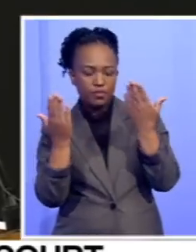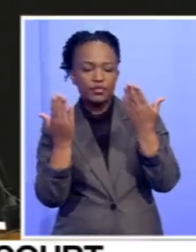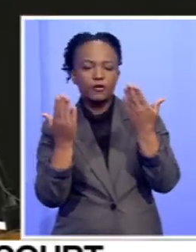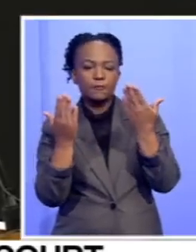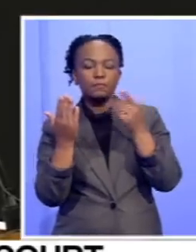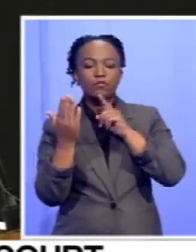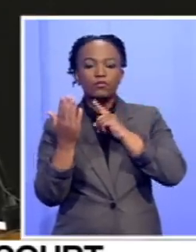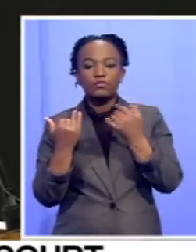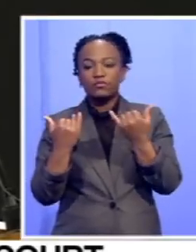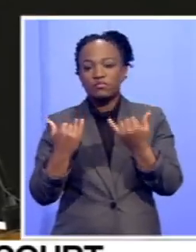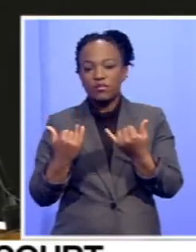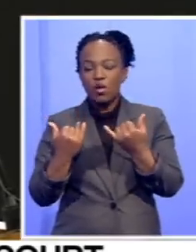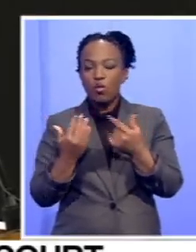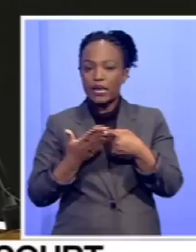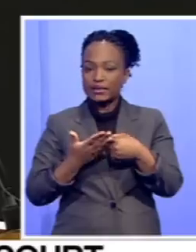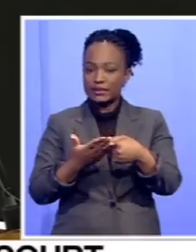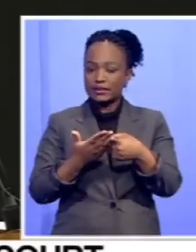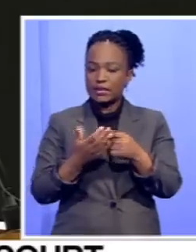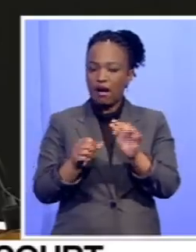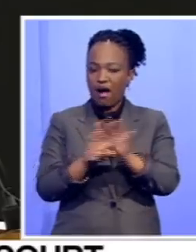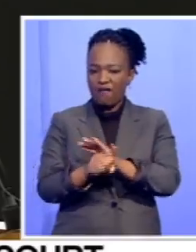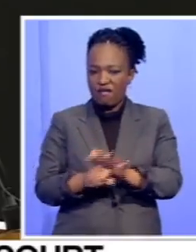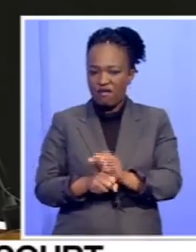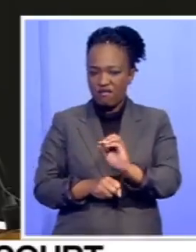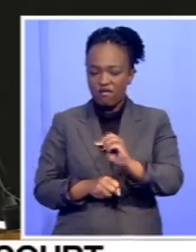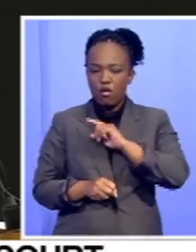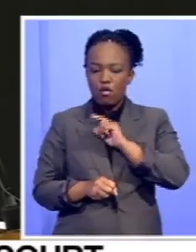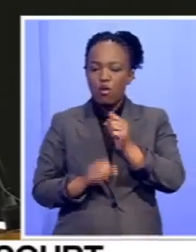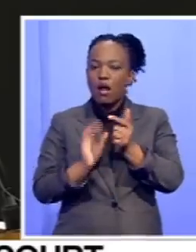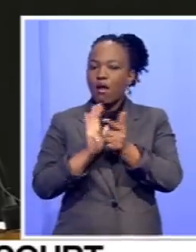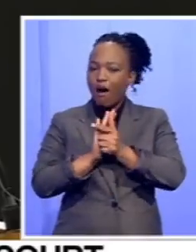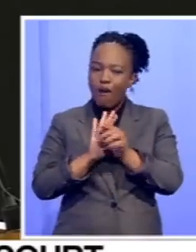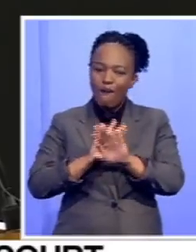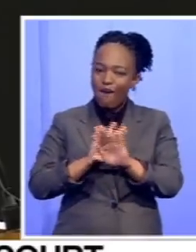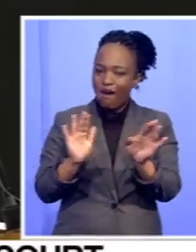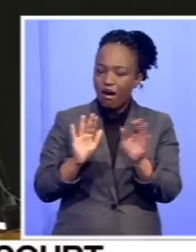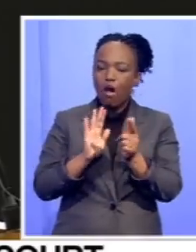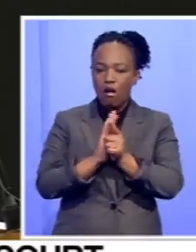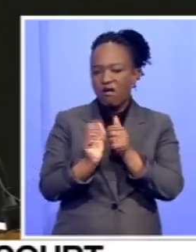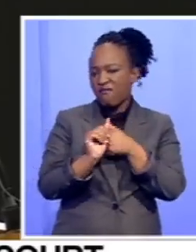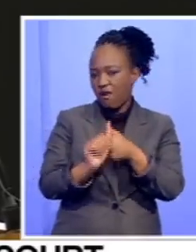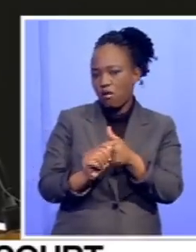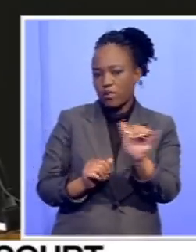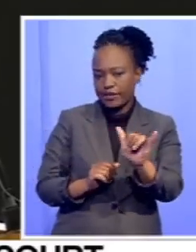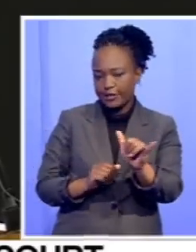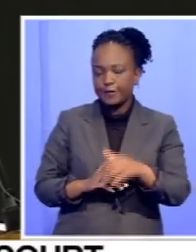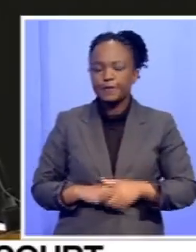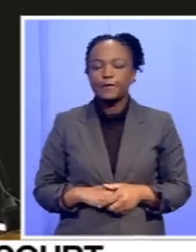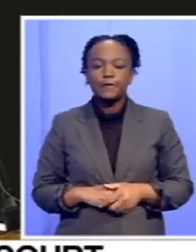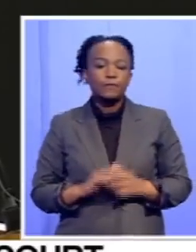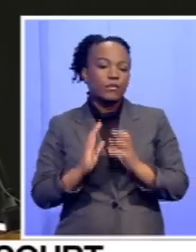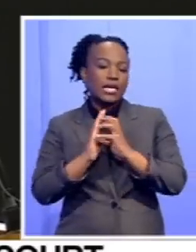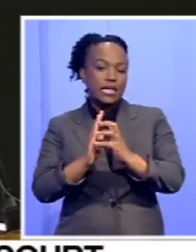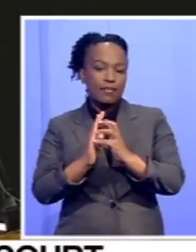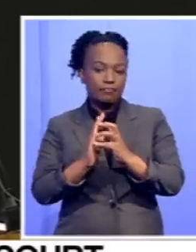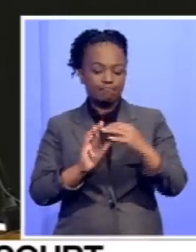of the subject of this discussion, namely the demarcation of lawful and unlawful conduct. The following is an imaginary example of a